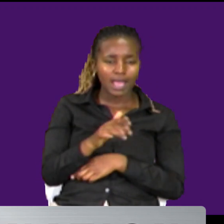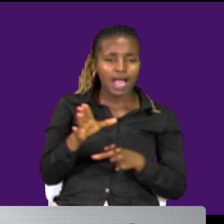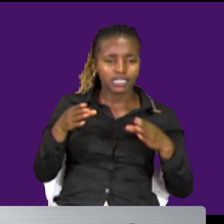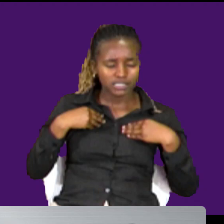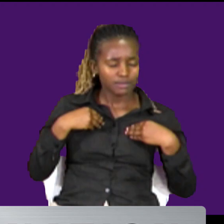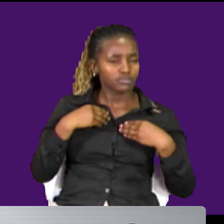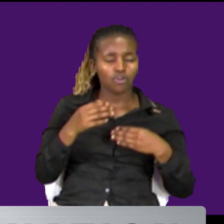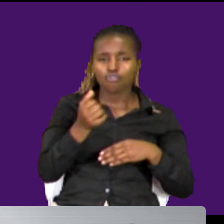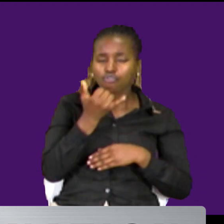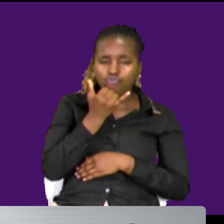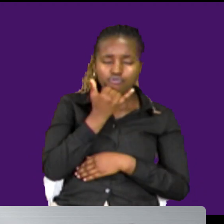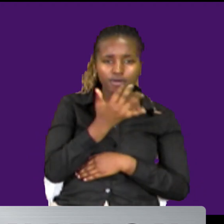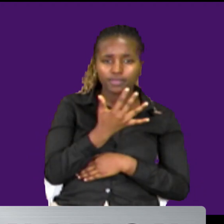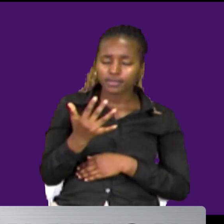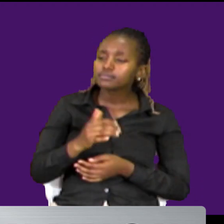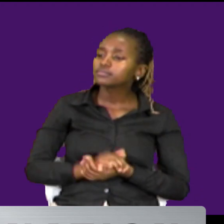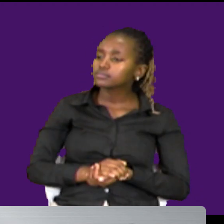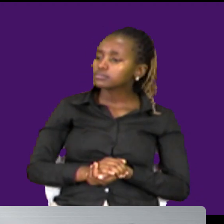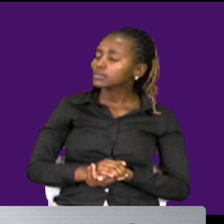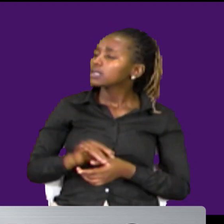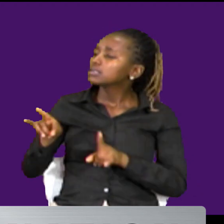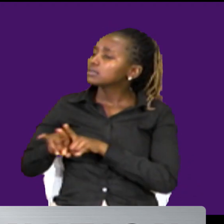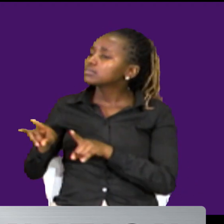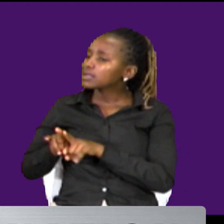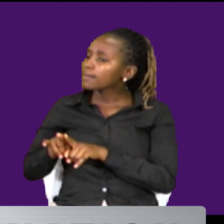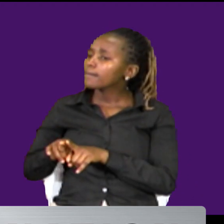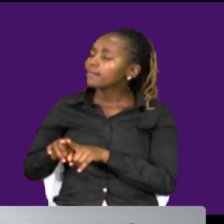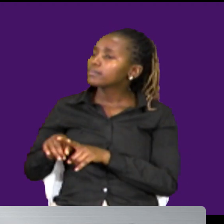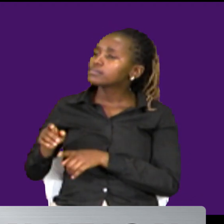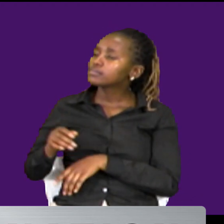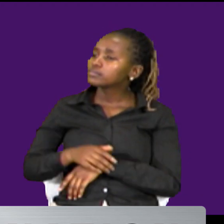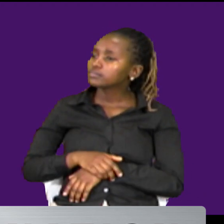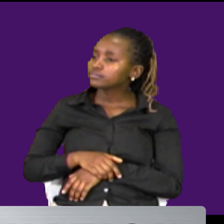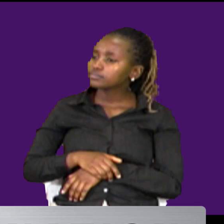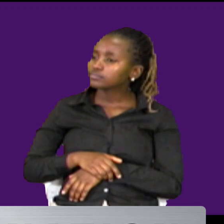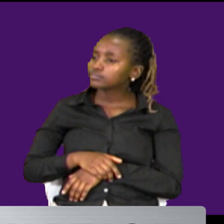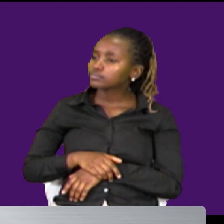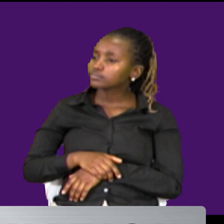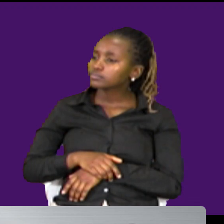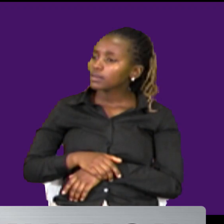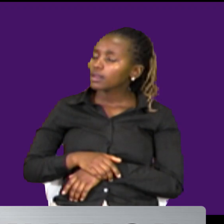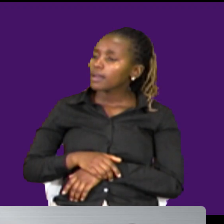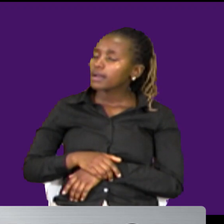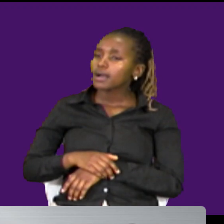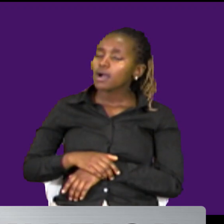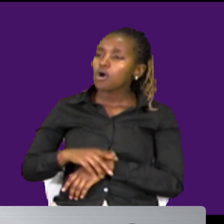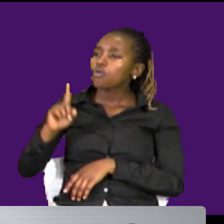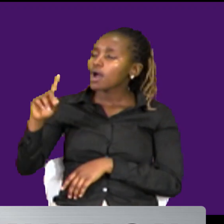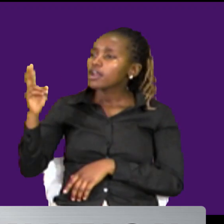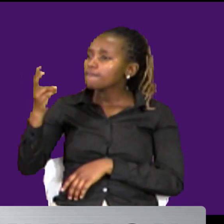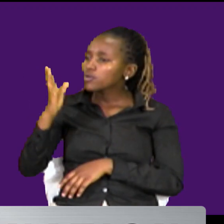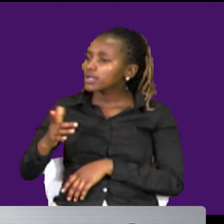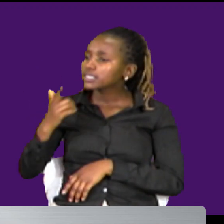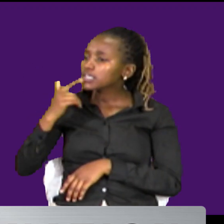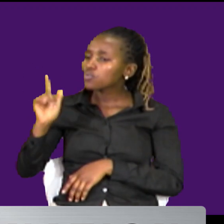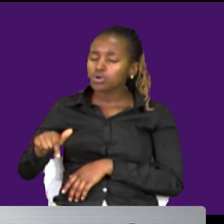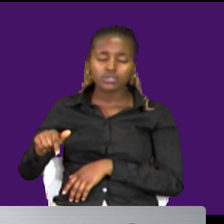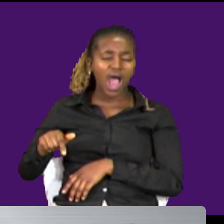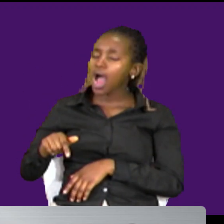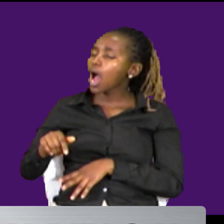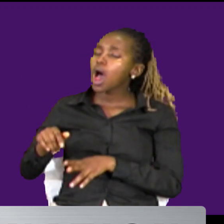SMS line that I shouldn't have said illicit tax flows. One viewer kept telling me that